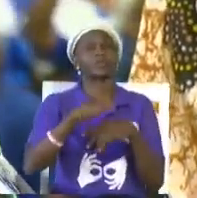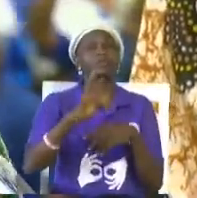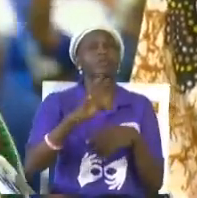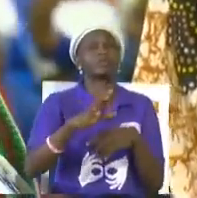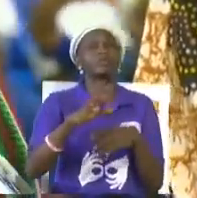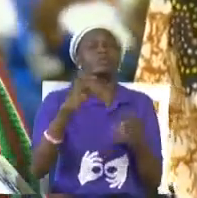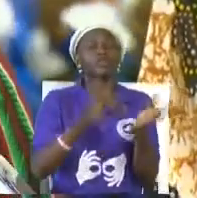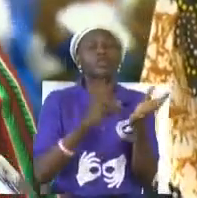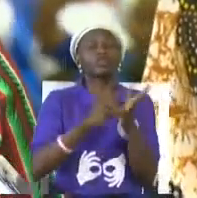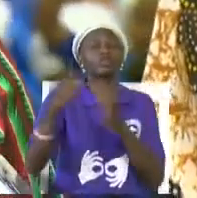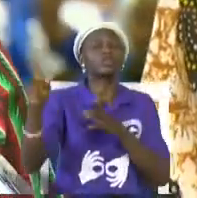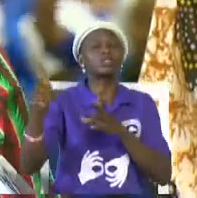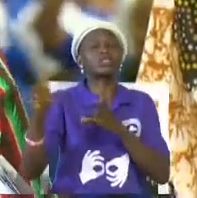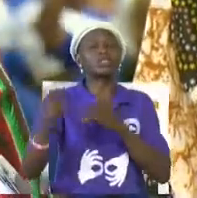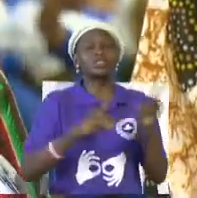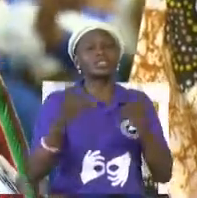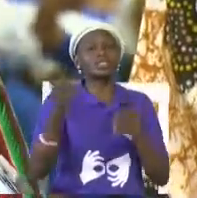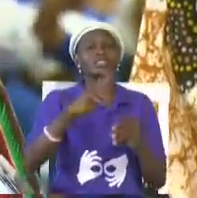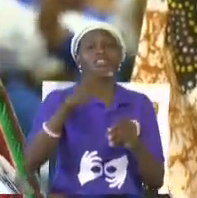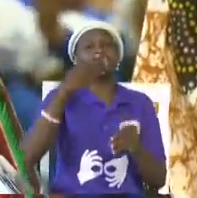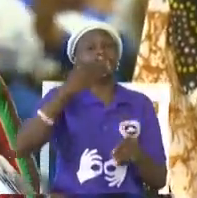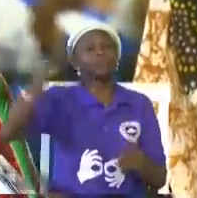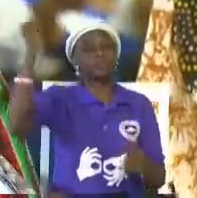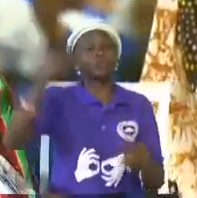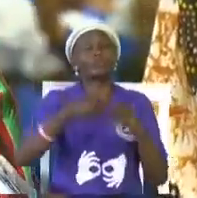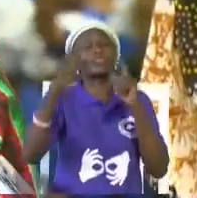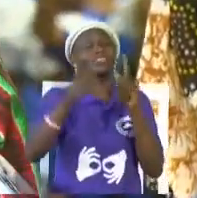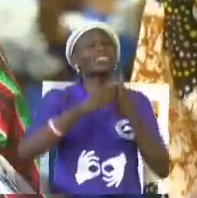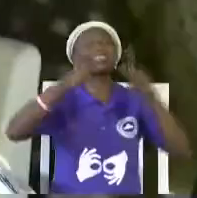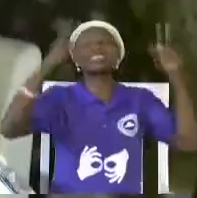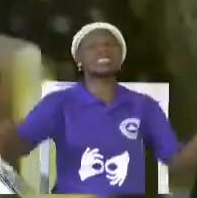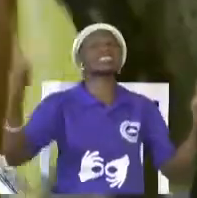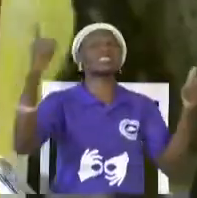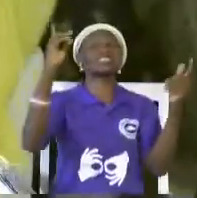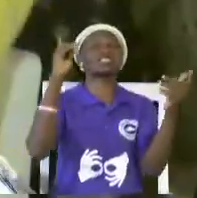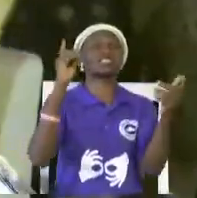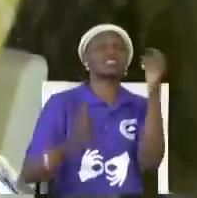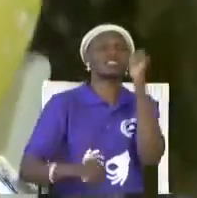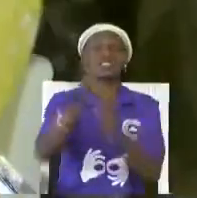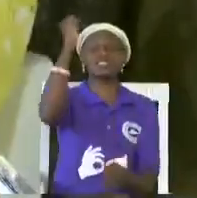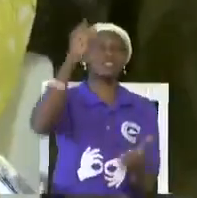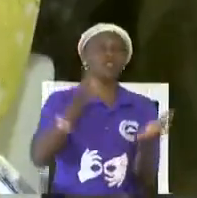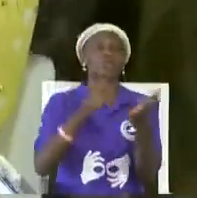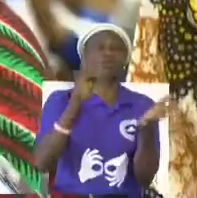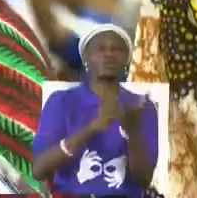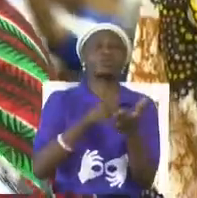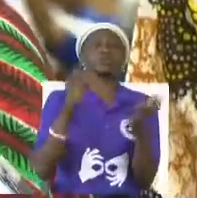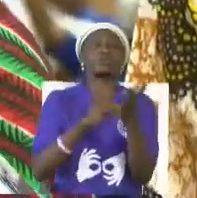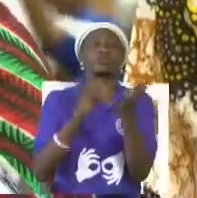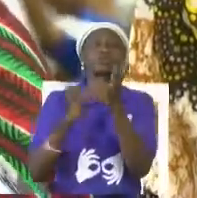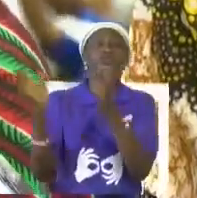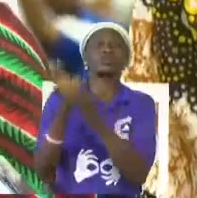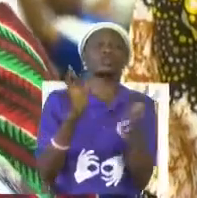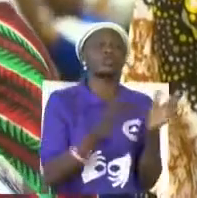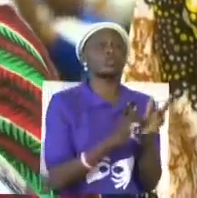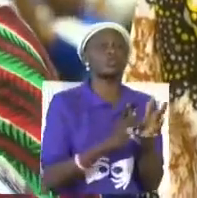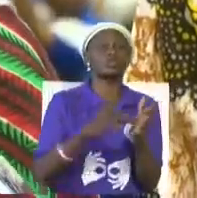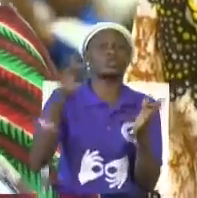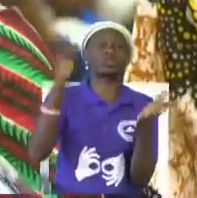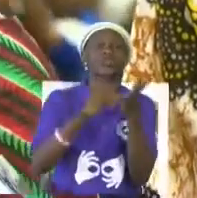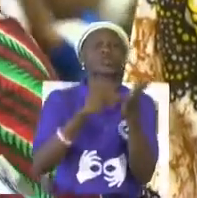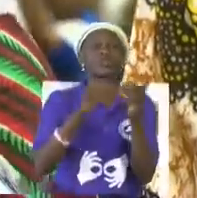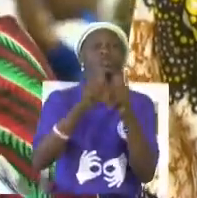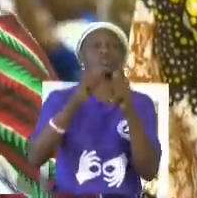best. But the greatest gynecologist in the whole world, Dr. Jesus, Agbama, Abanokpolo,